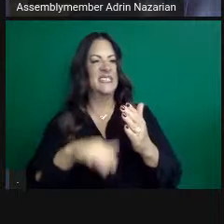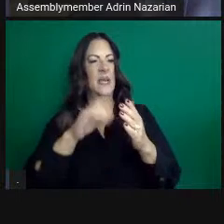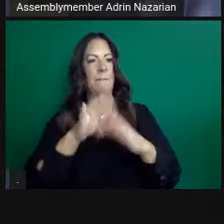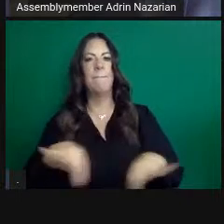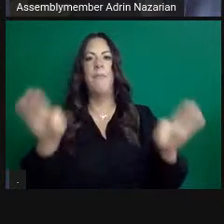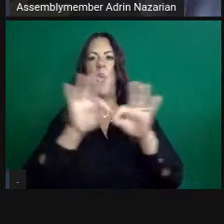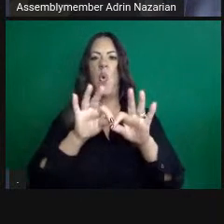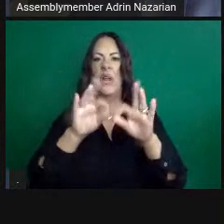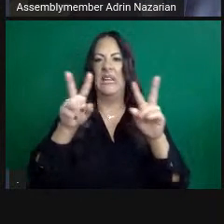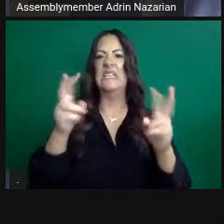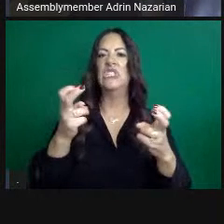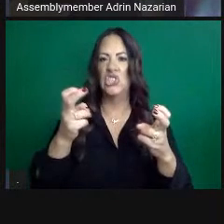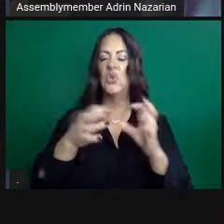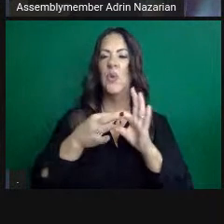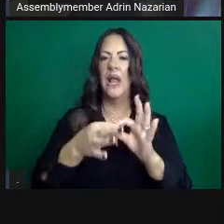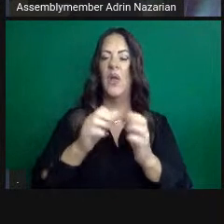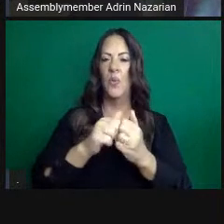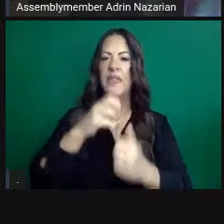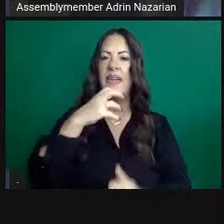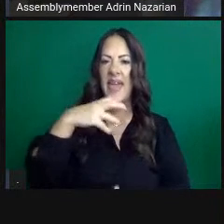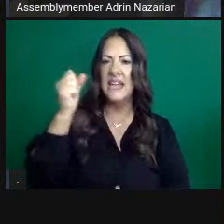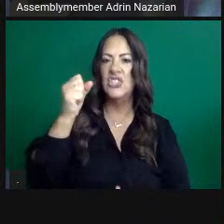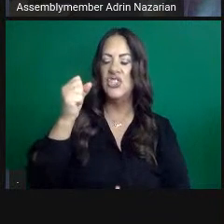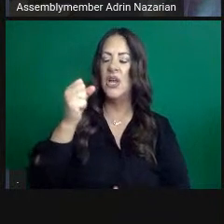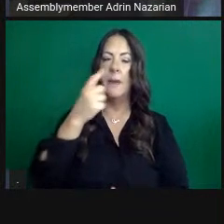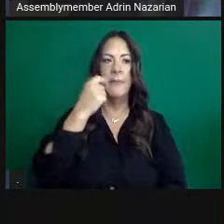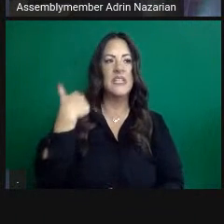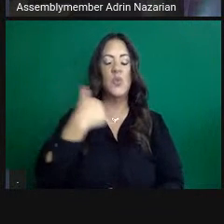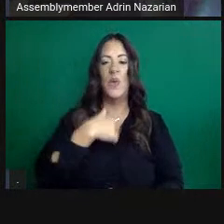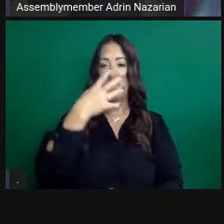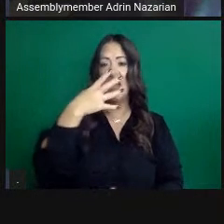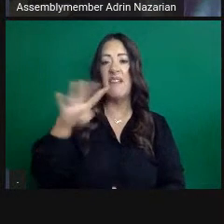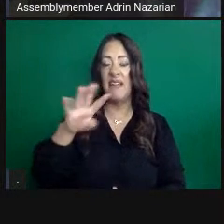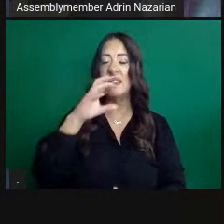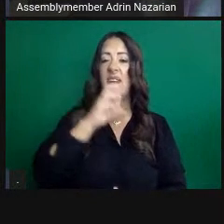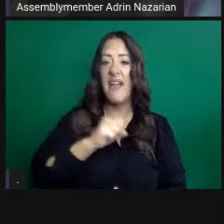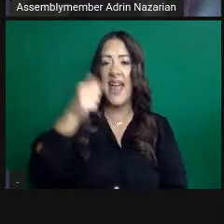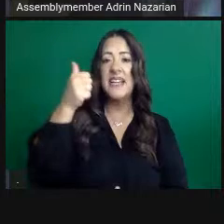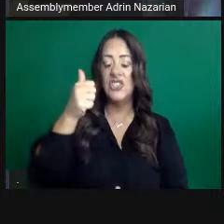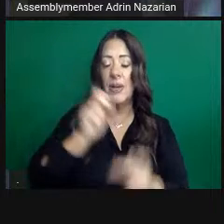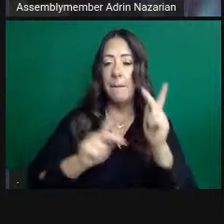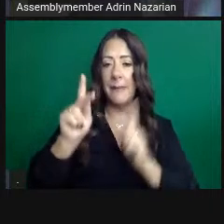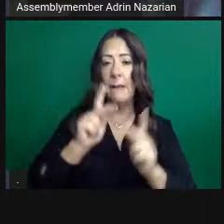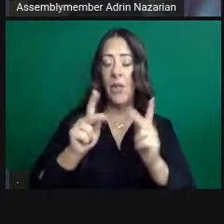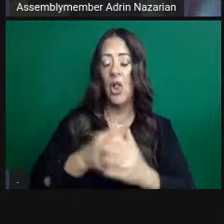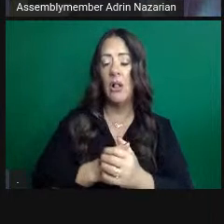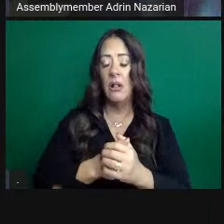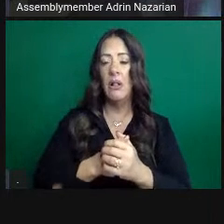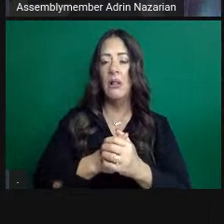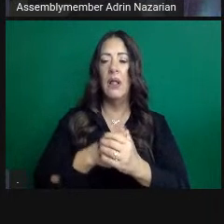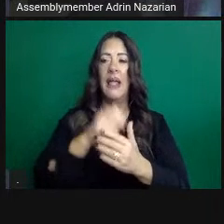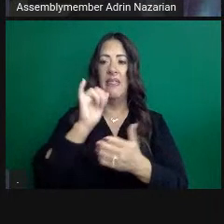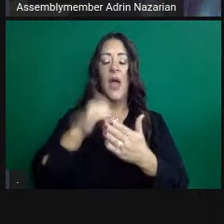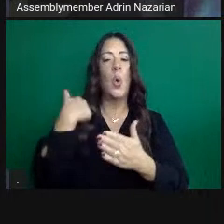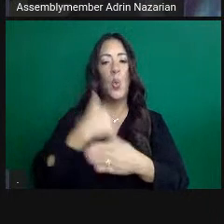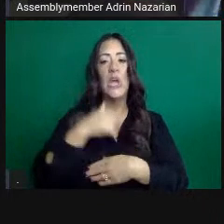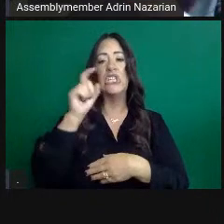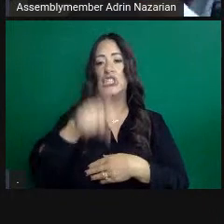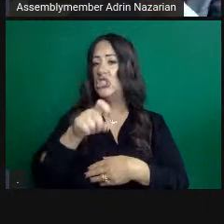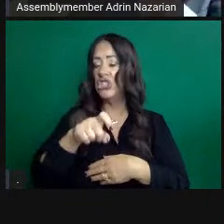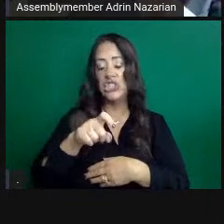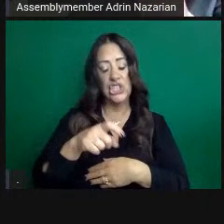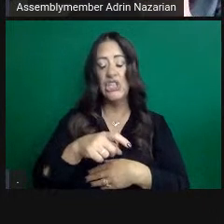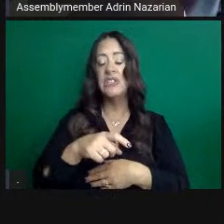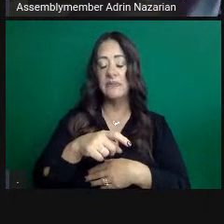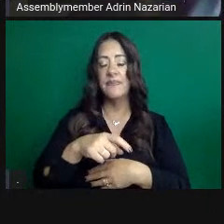area, which has remained neglected for a very long time, or at least not highlighted the way it should have been.